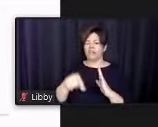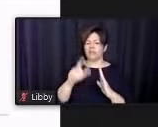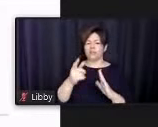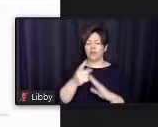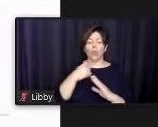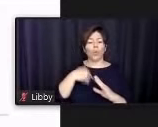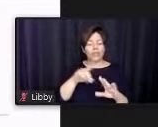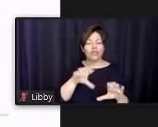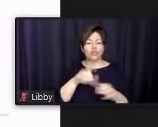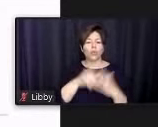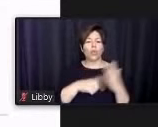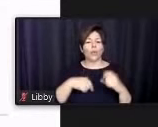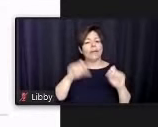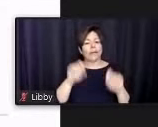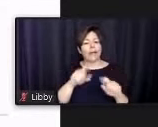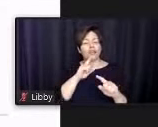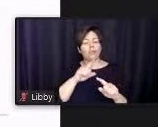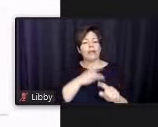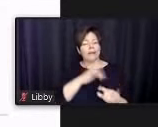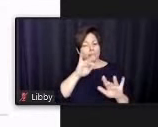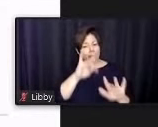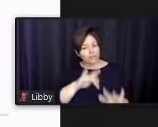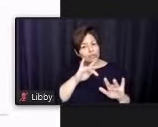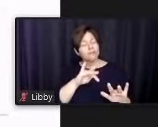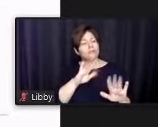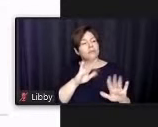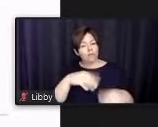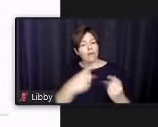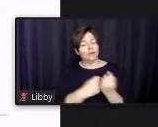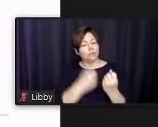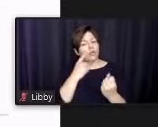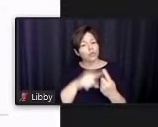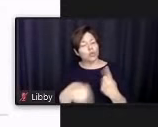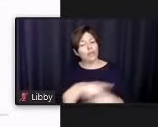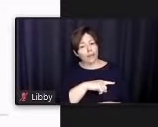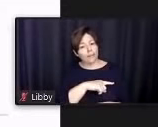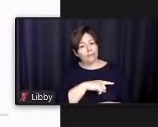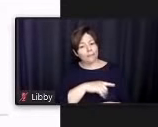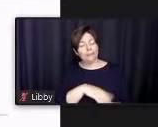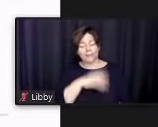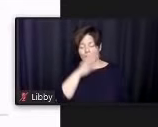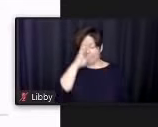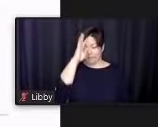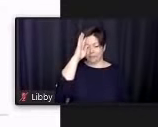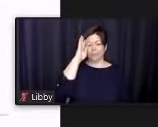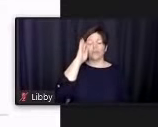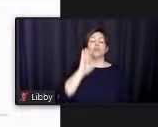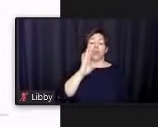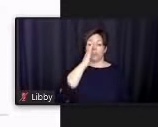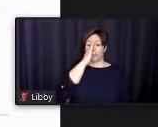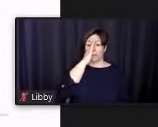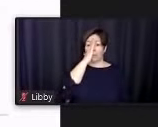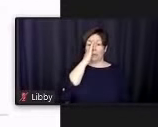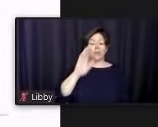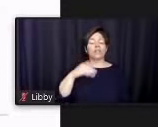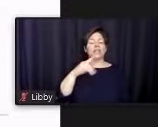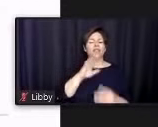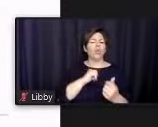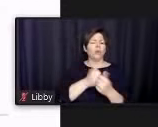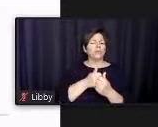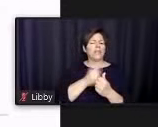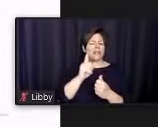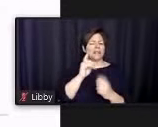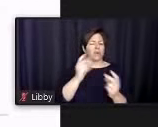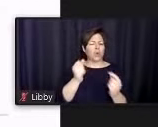what we can to be compassionate and try and provide supports to them. So keep that in mind. So to give you a